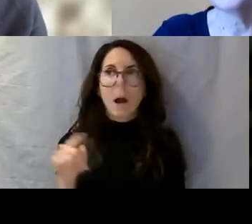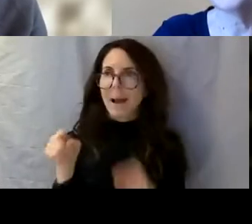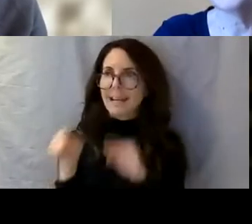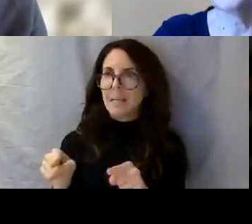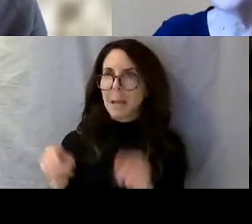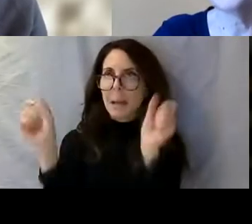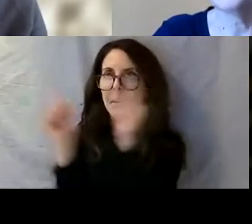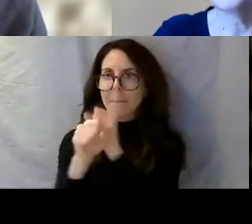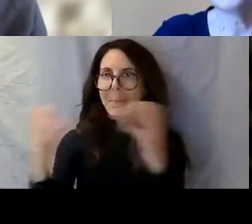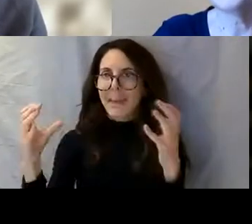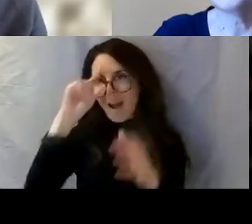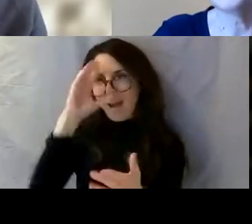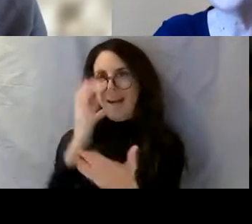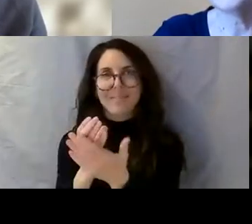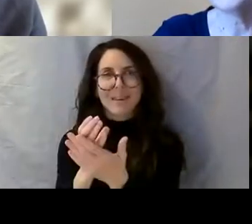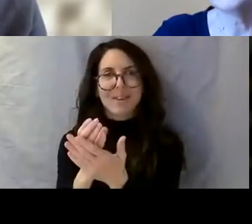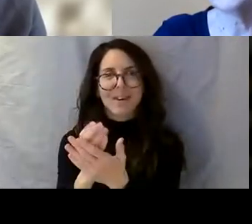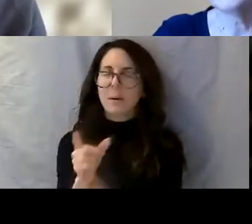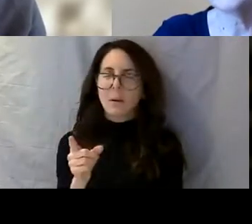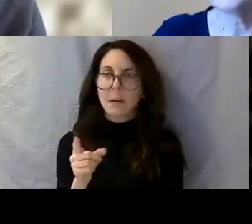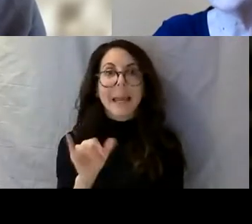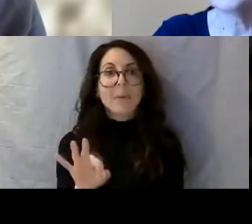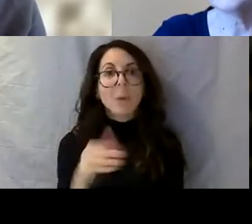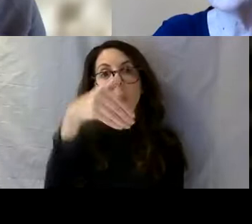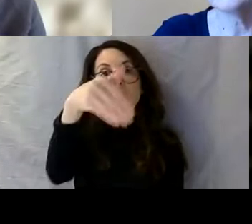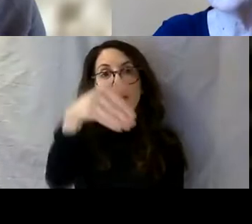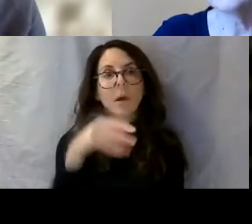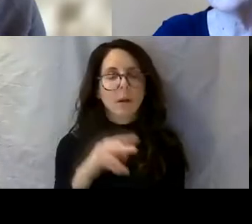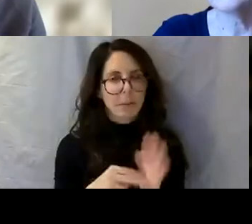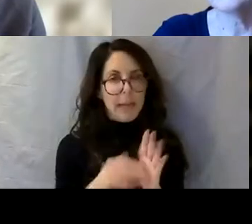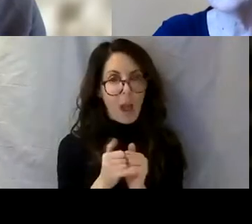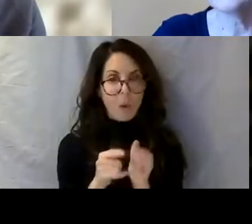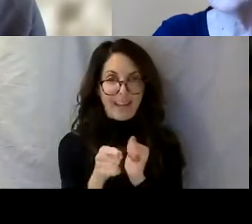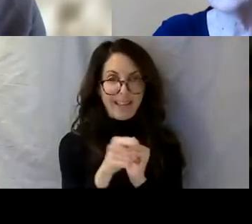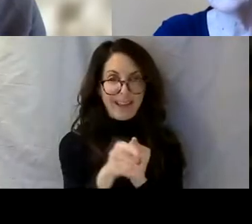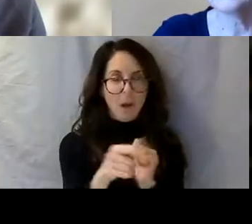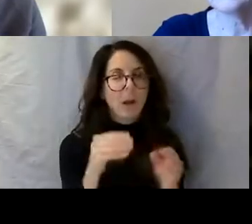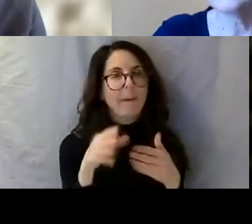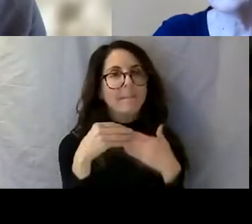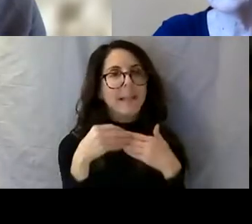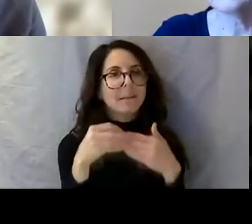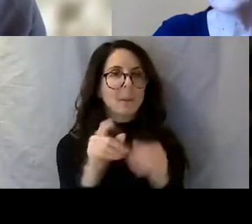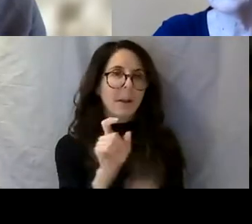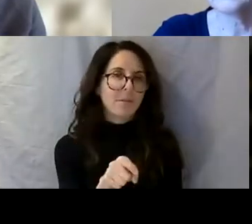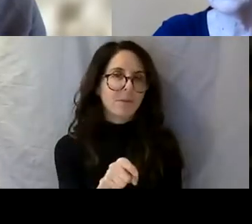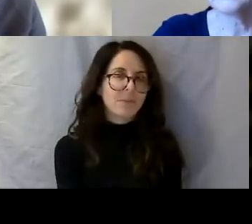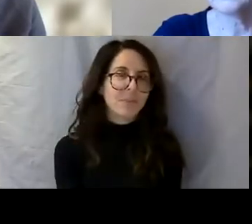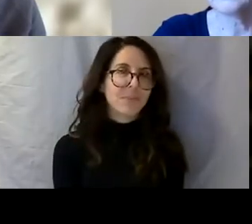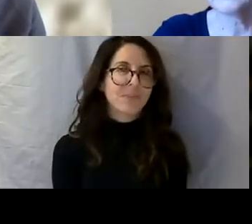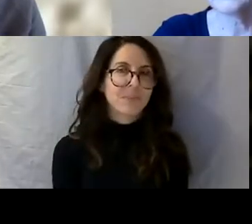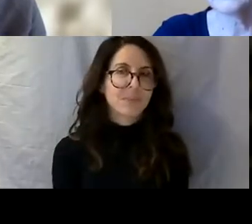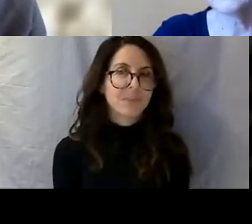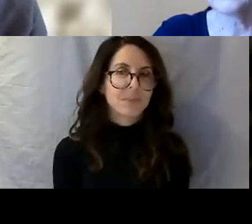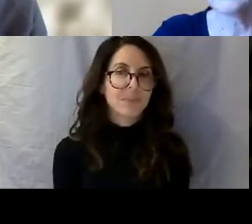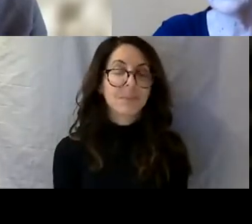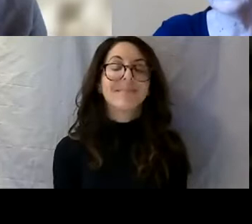of more, we want to go in this direction, but we got to be flexible about how we are going to think of our directions. So the thinking would be,